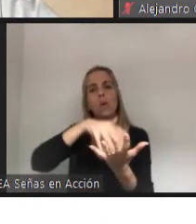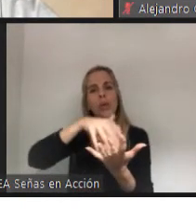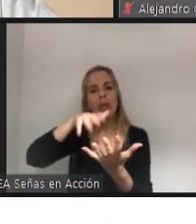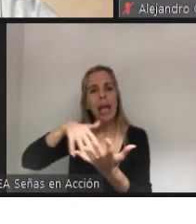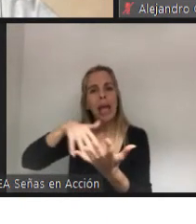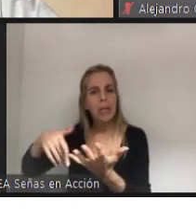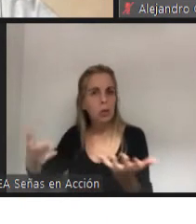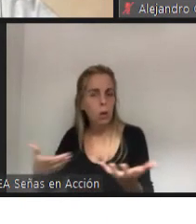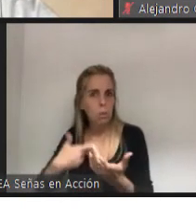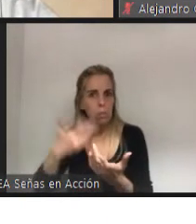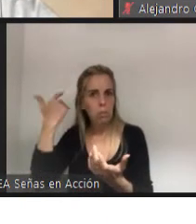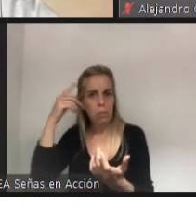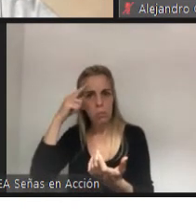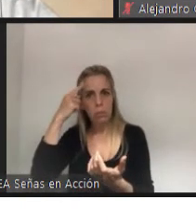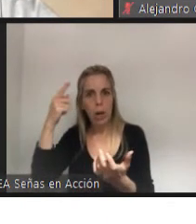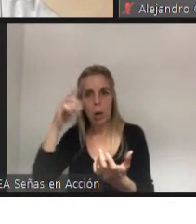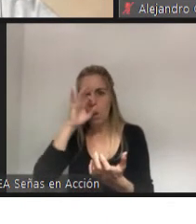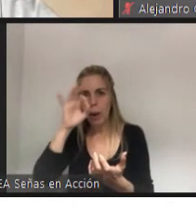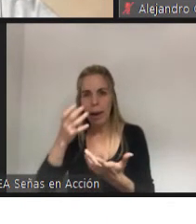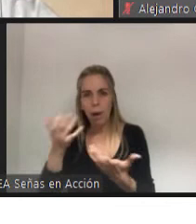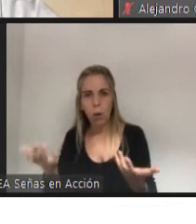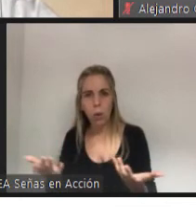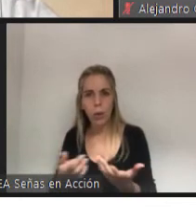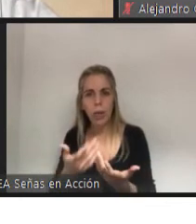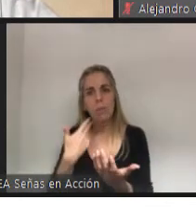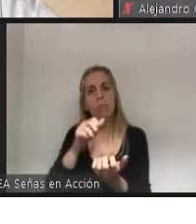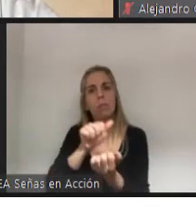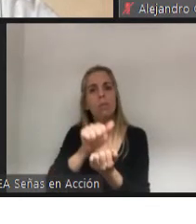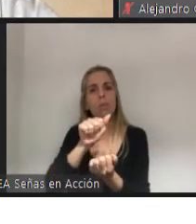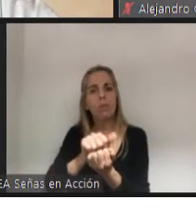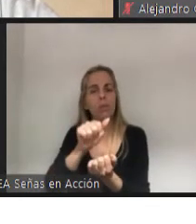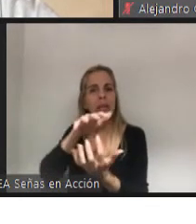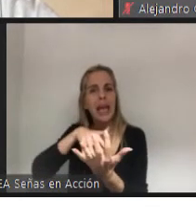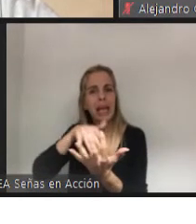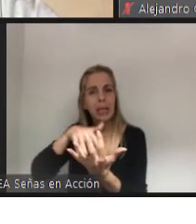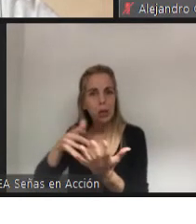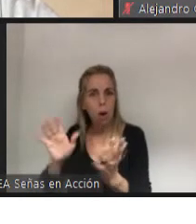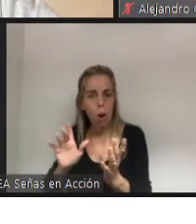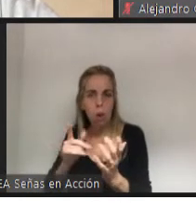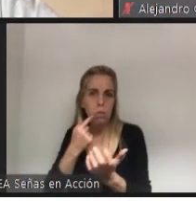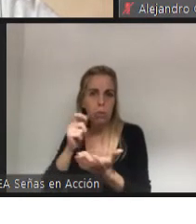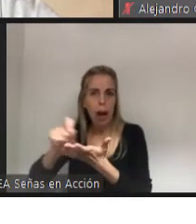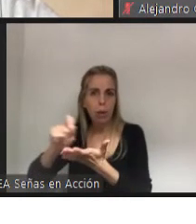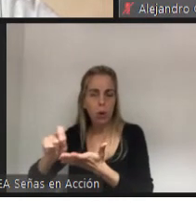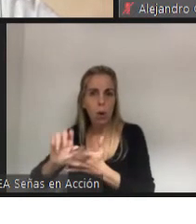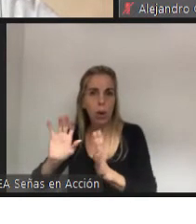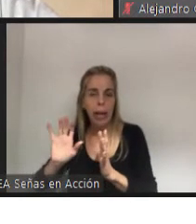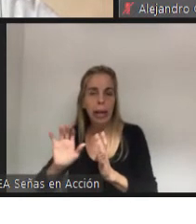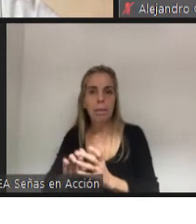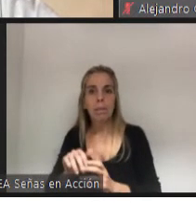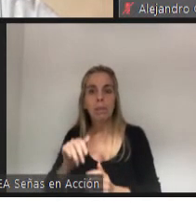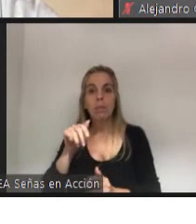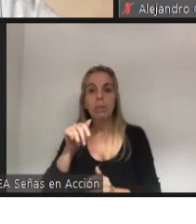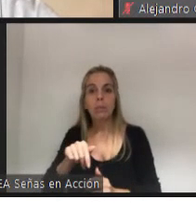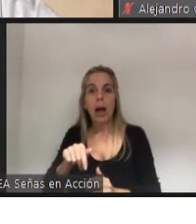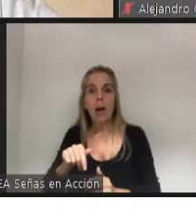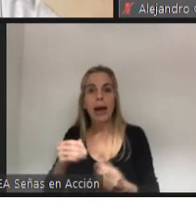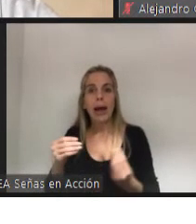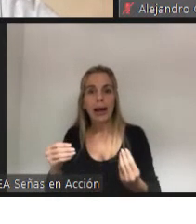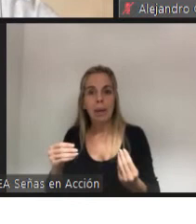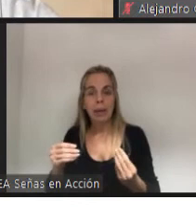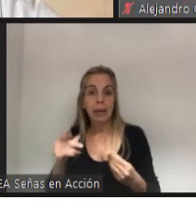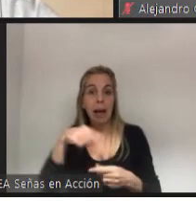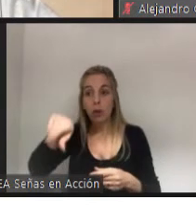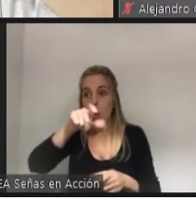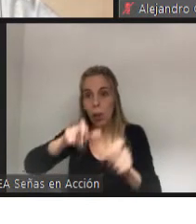to publish such a thing, hadn't it been for them volunteering. So what happened